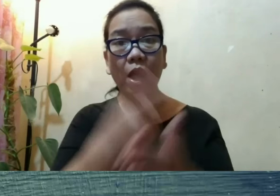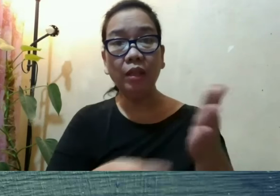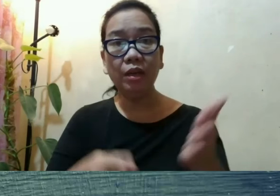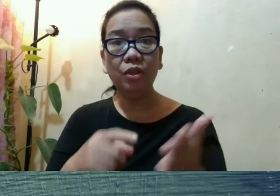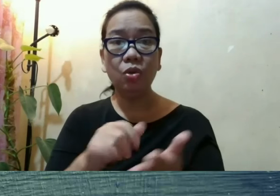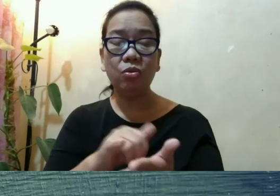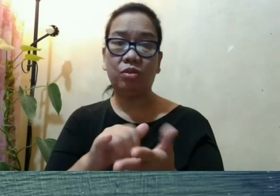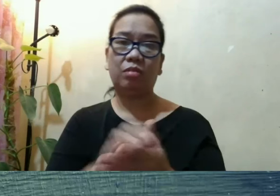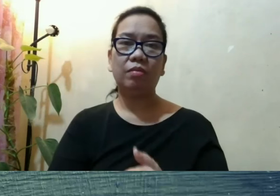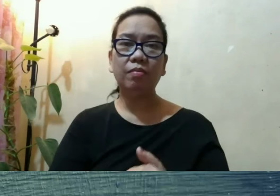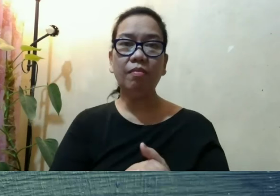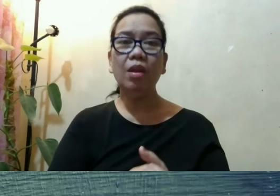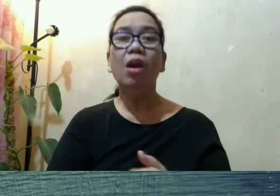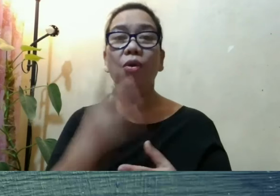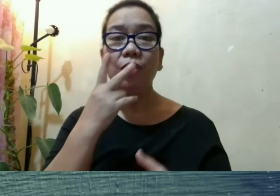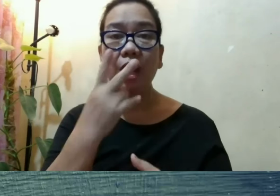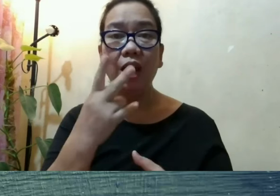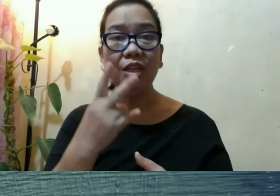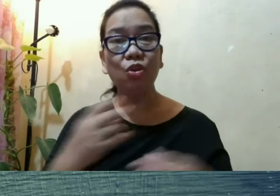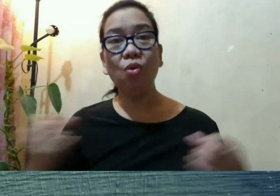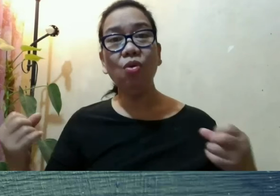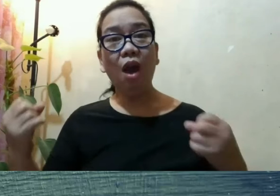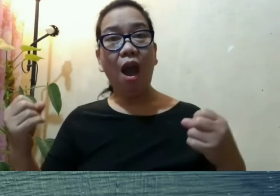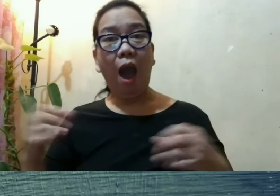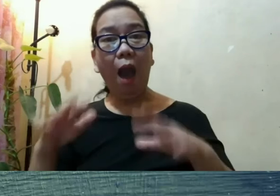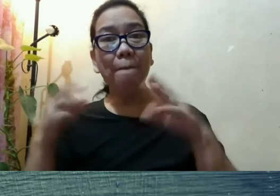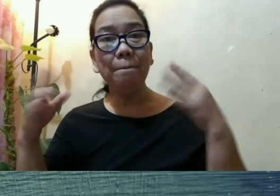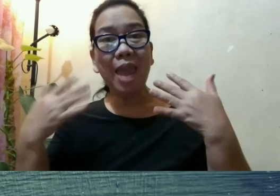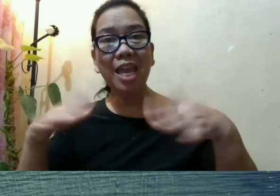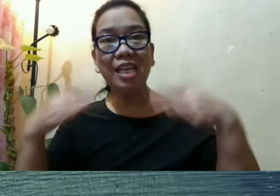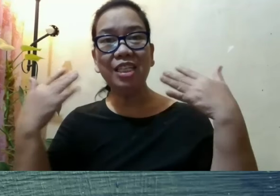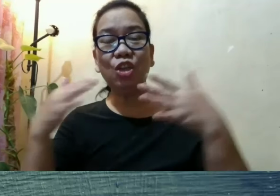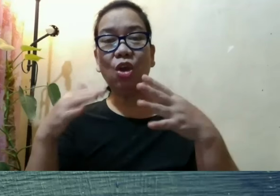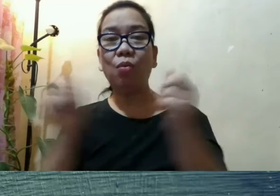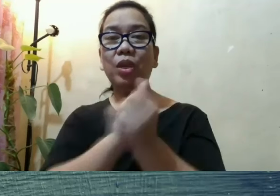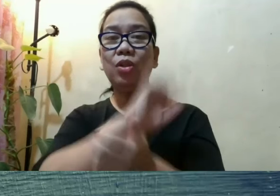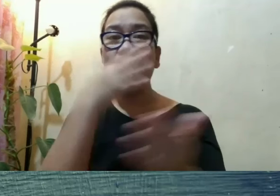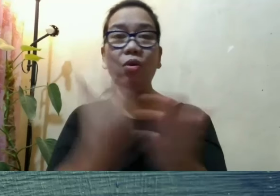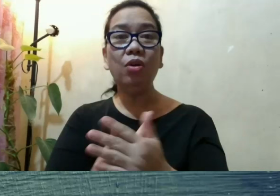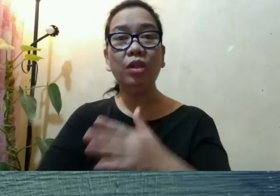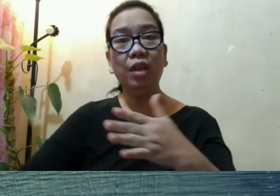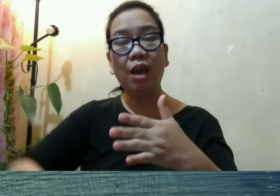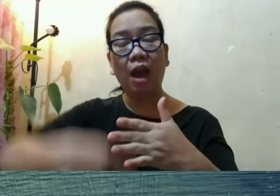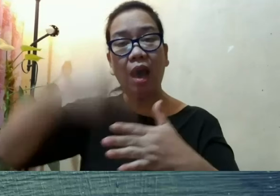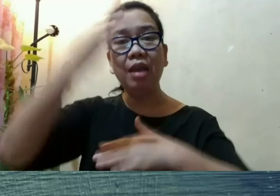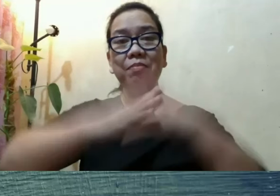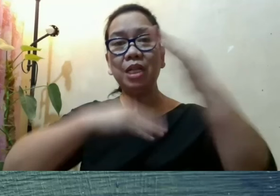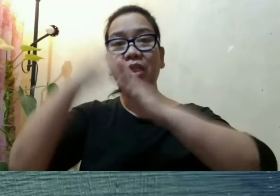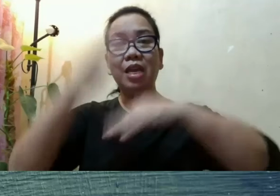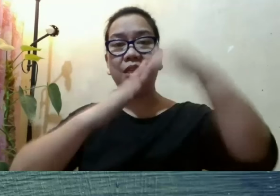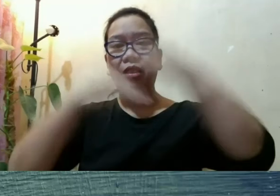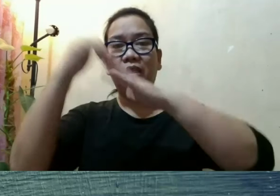scrapers. What are those? We are so amazed with all the